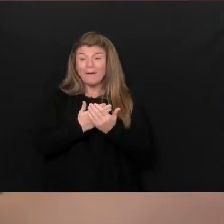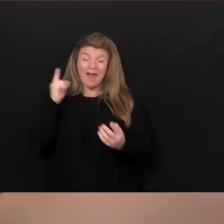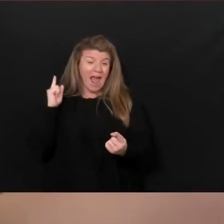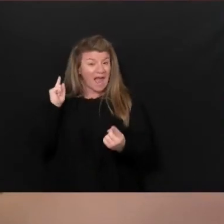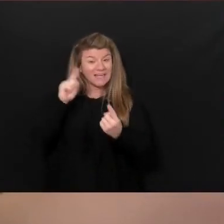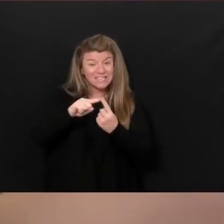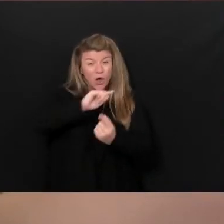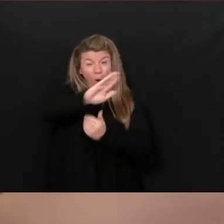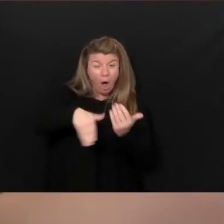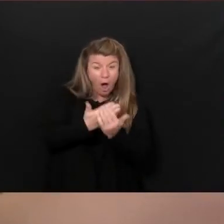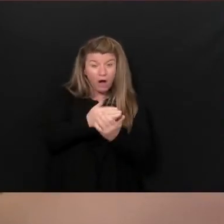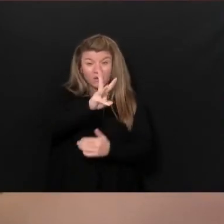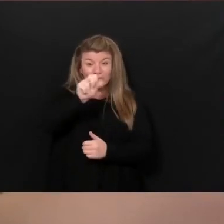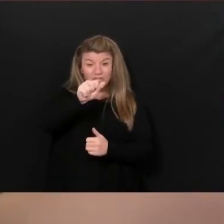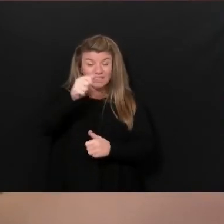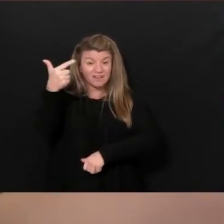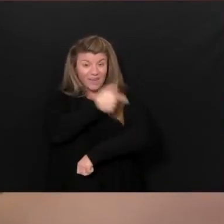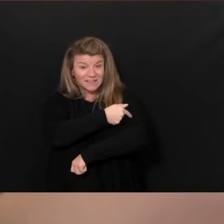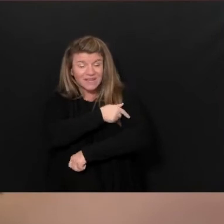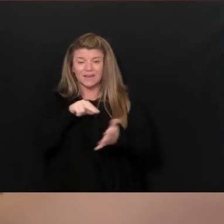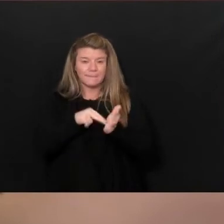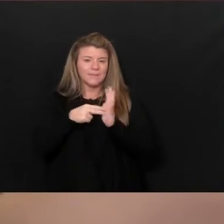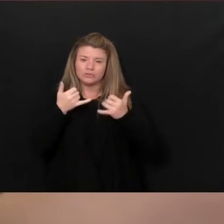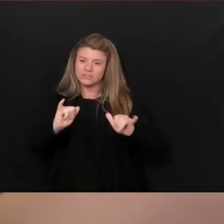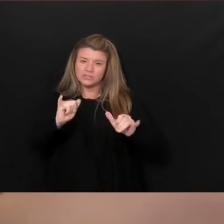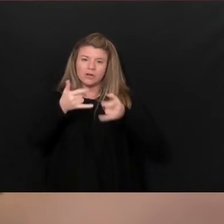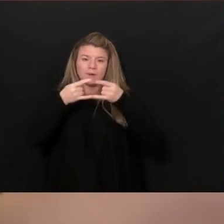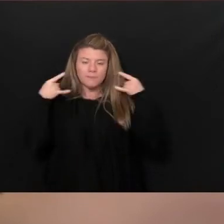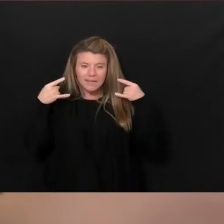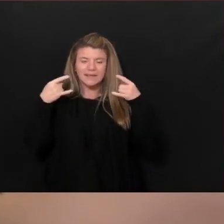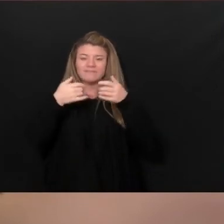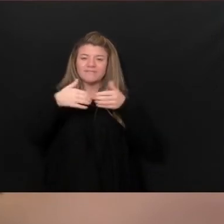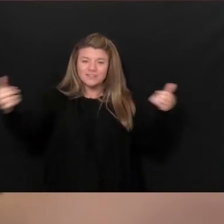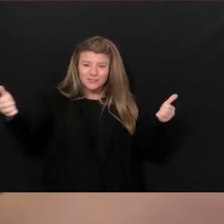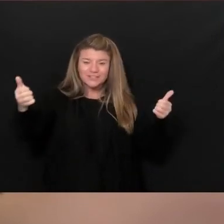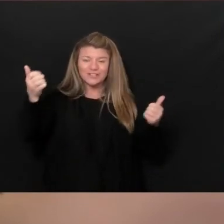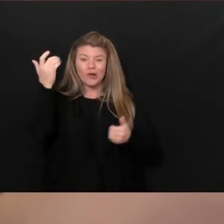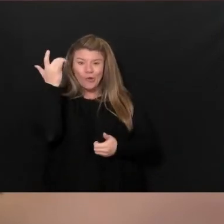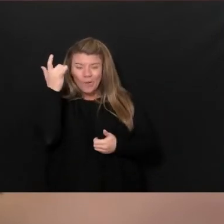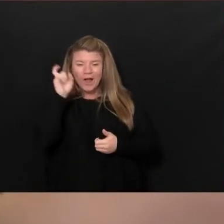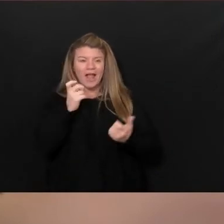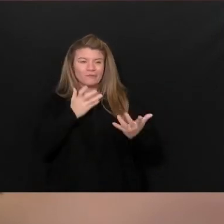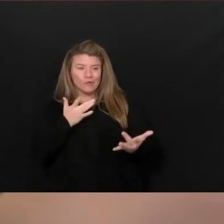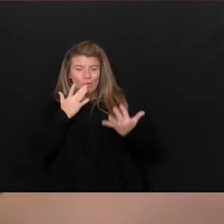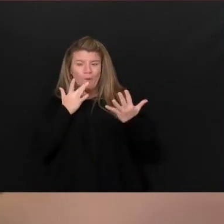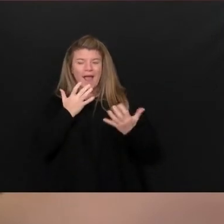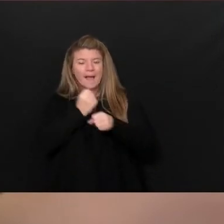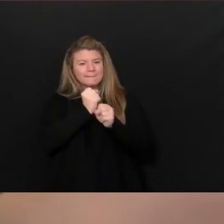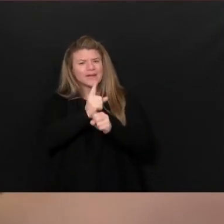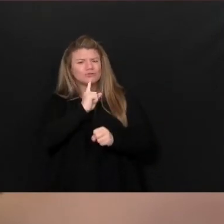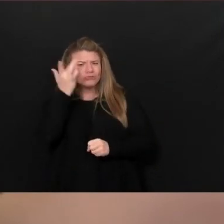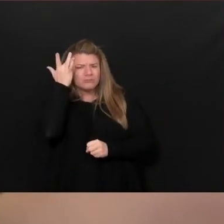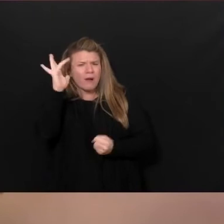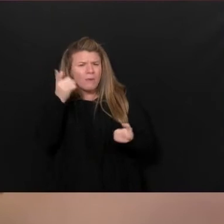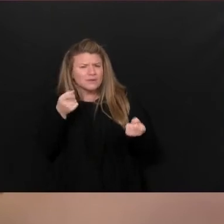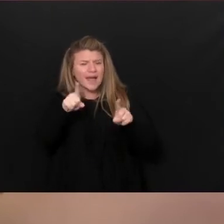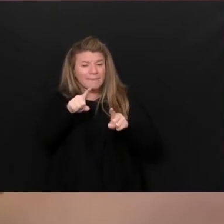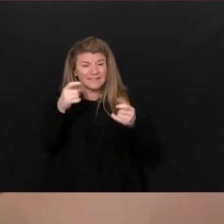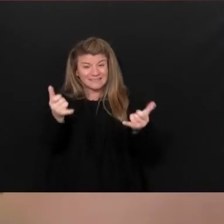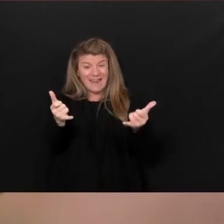your mask, to physically distance, and to make sure you're being really smart about this indoor season coming up. Because we